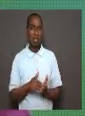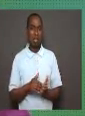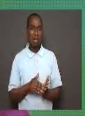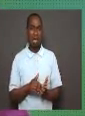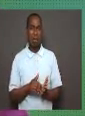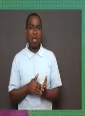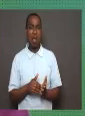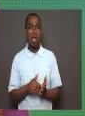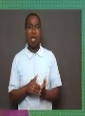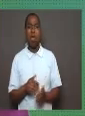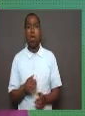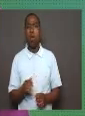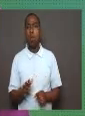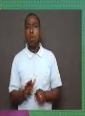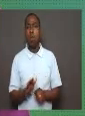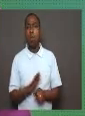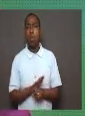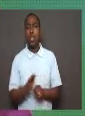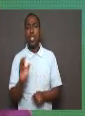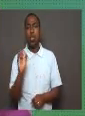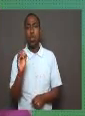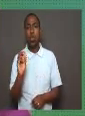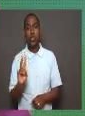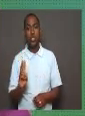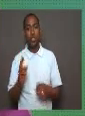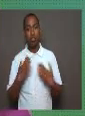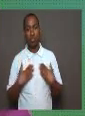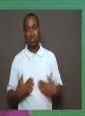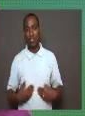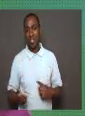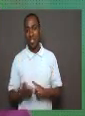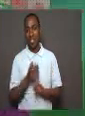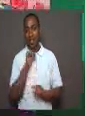cannot carry enough oxygen around their body.